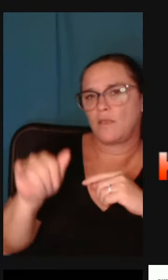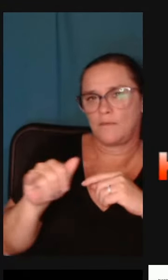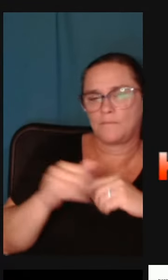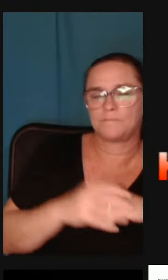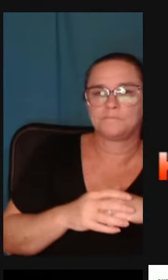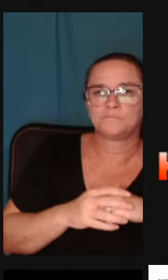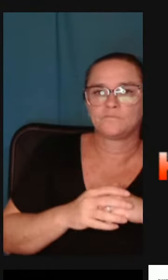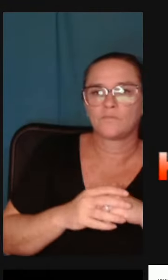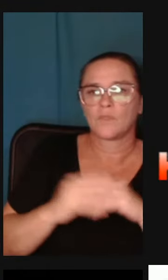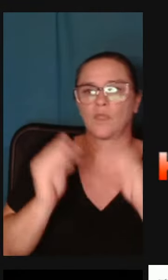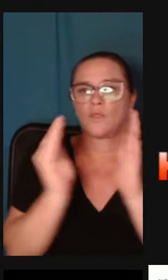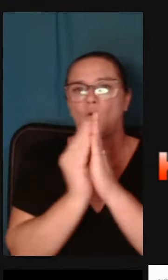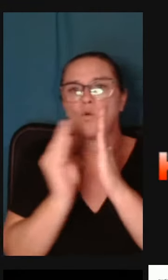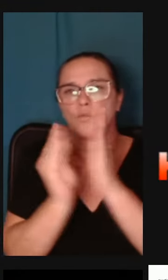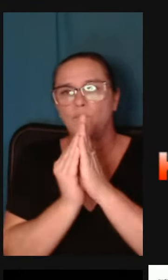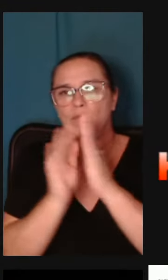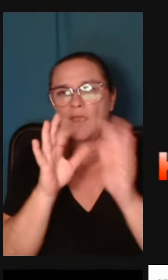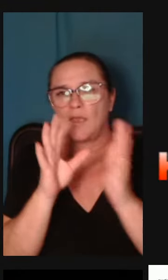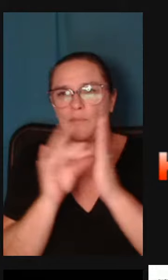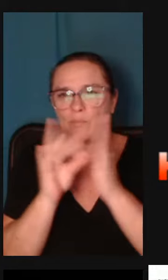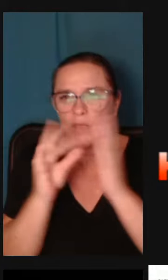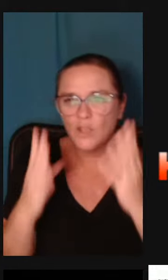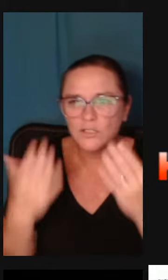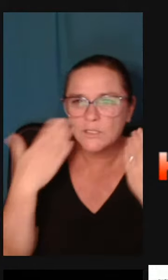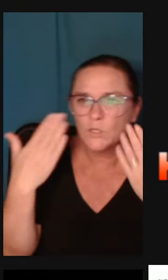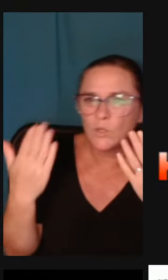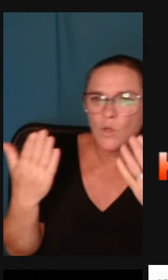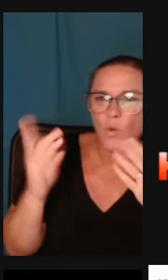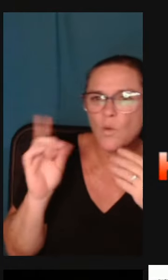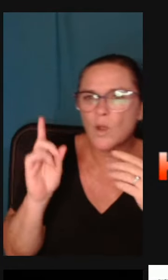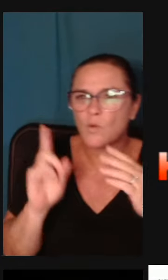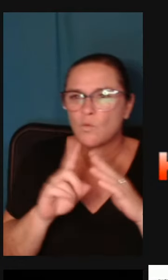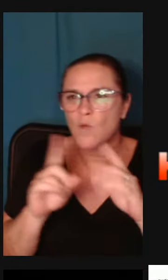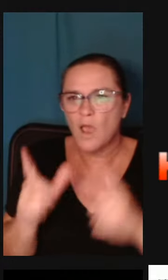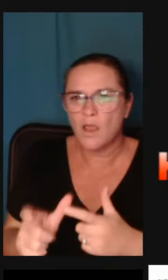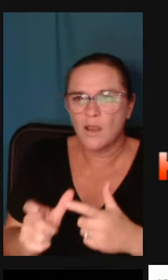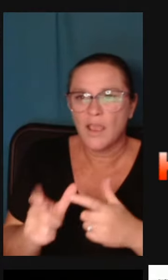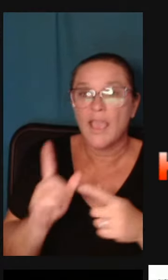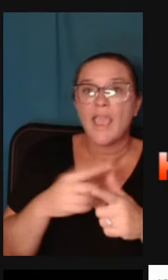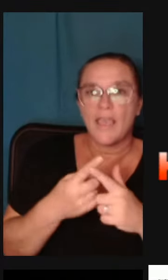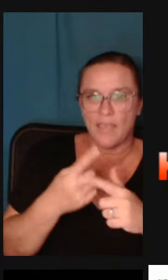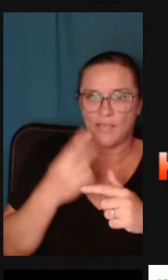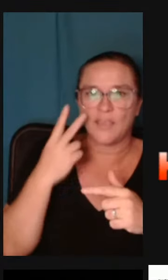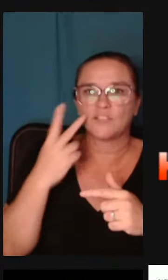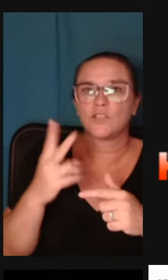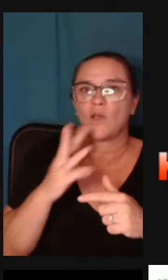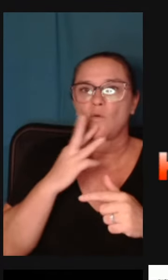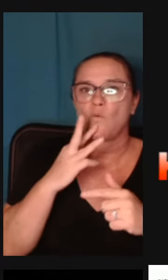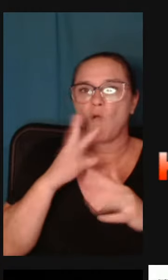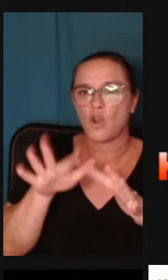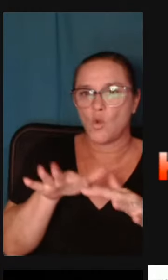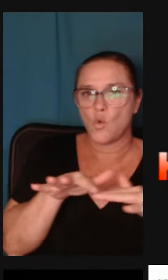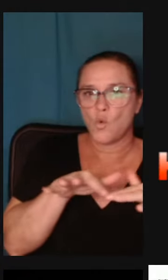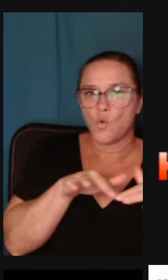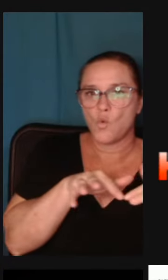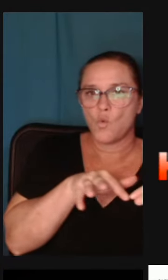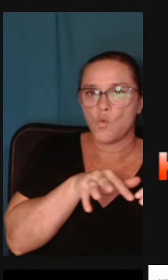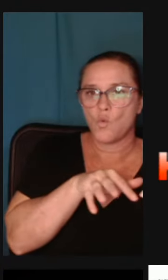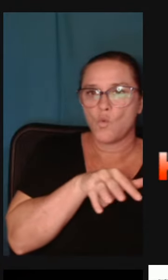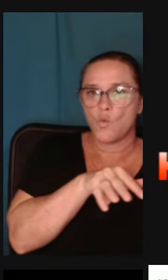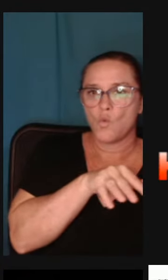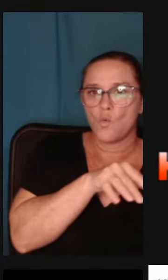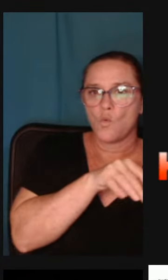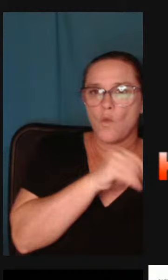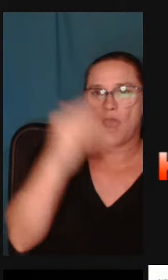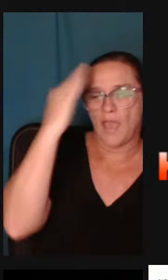The opihi pickers didn't know where to run in a confusion until they saw the water being sucked away from the beach, and they knew